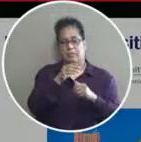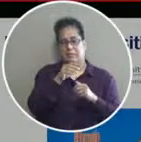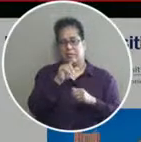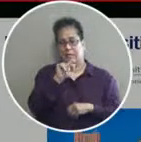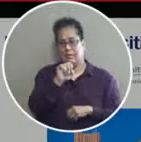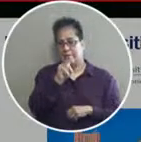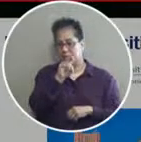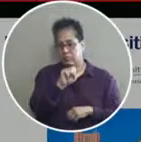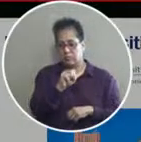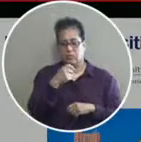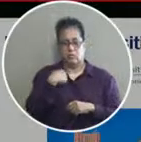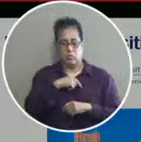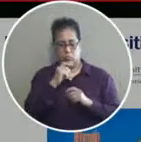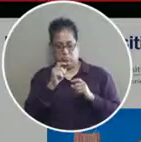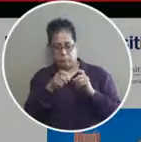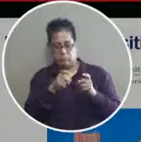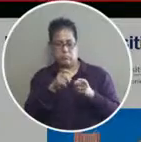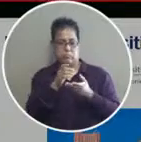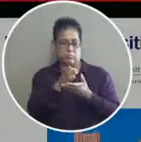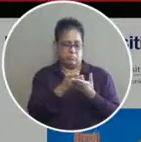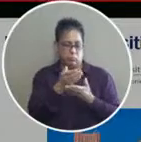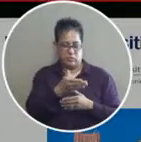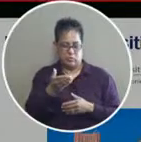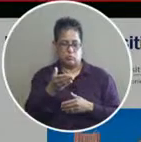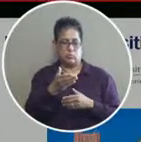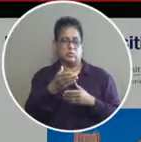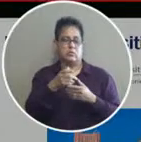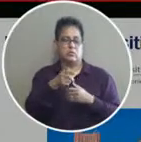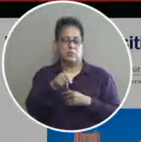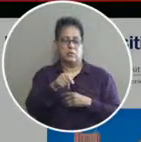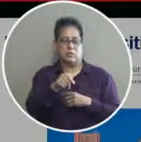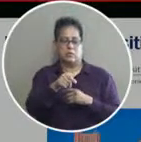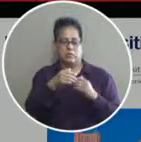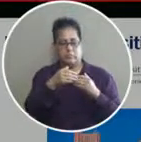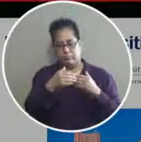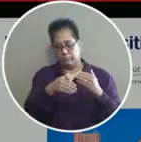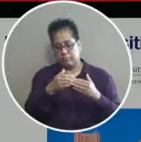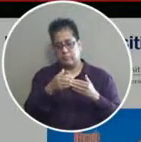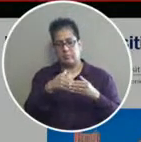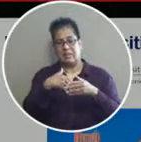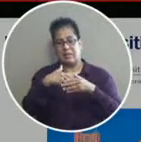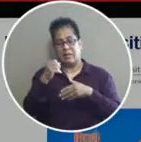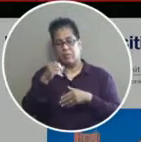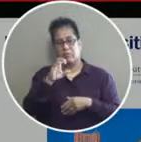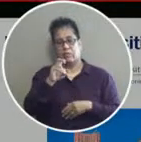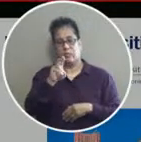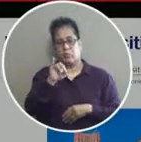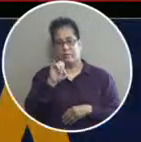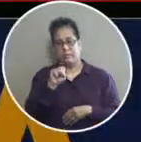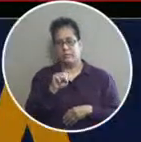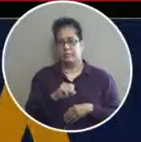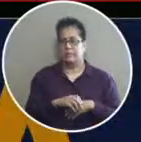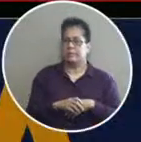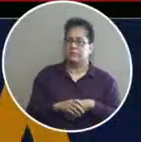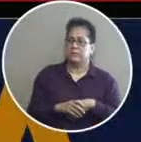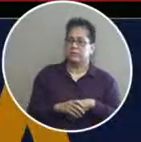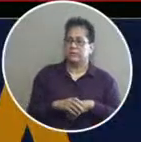we allocate resources and formulate plans to take us back forward out of this crisis. Next slide, please.